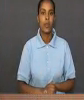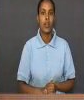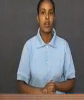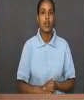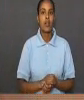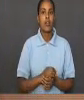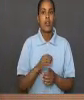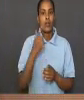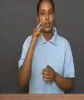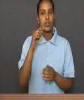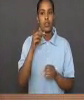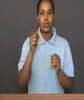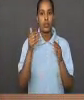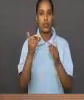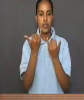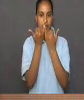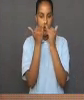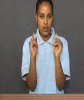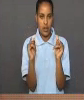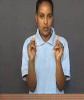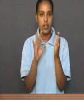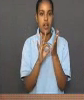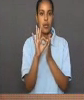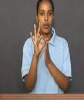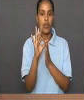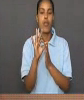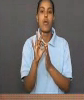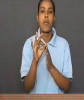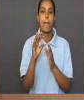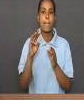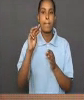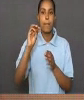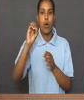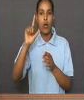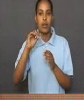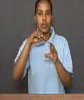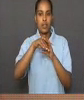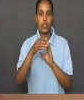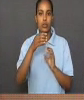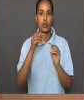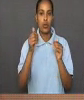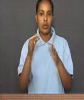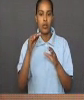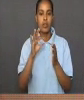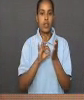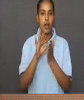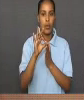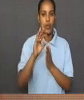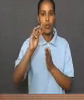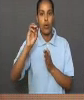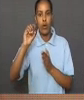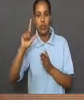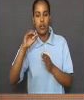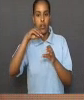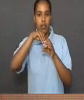For the solute, we divide the number of moles in the solute by the number of